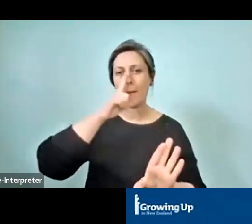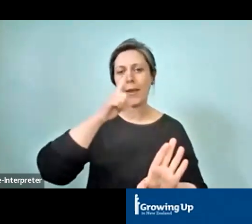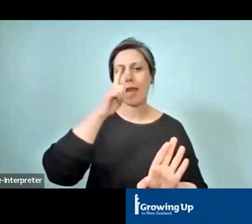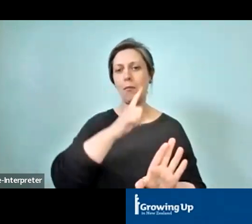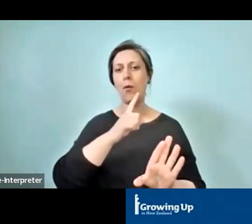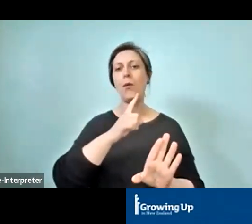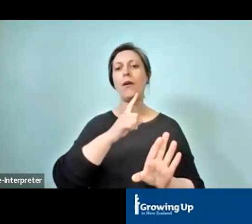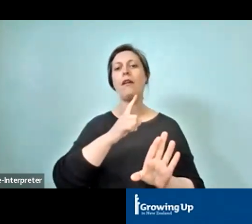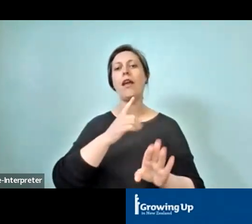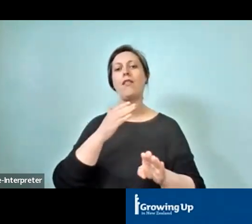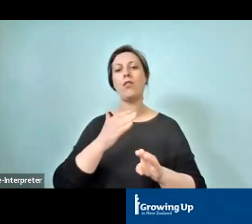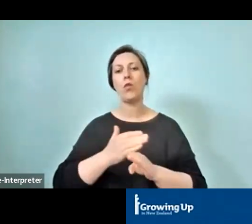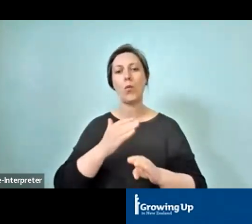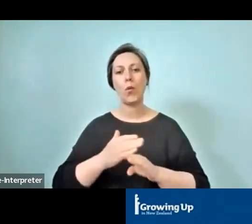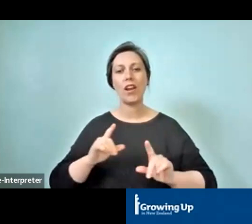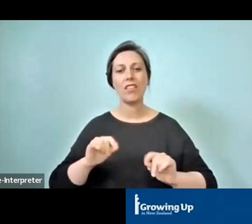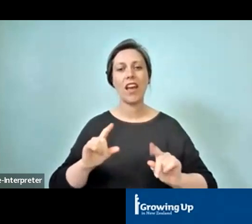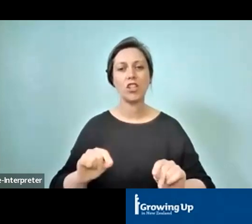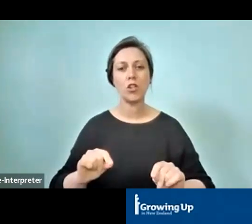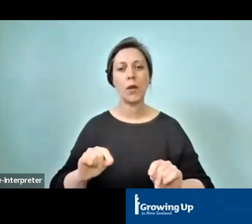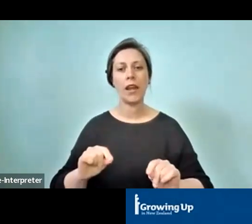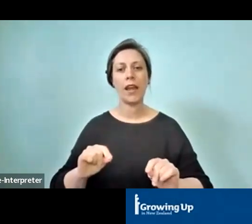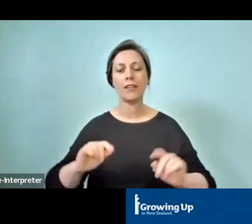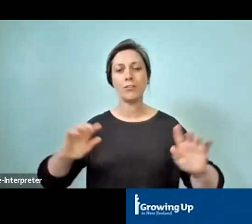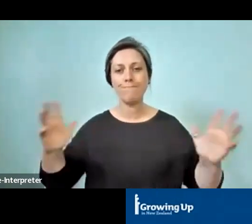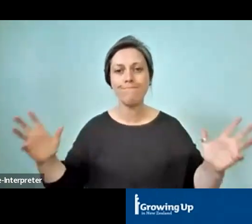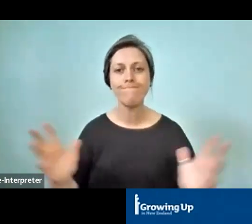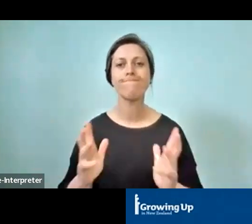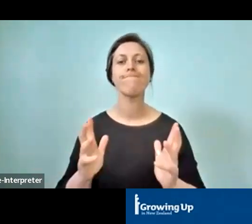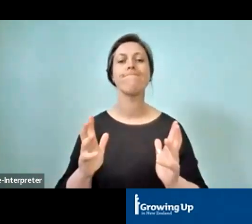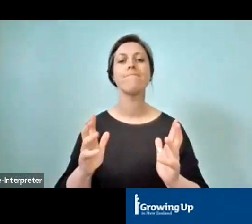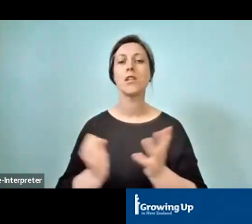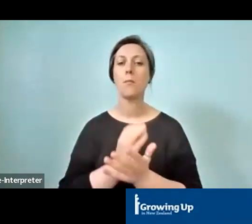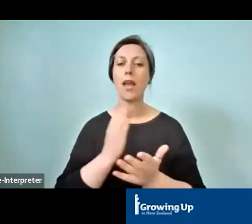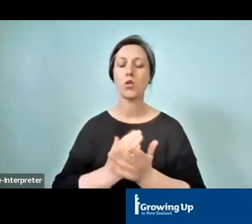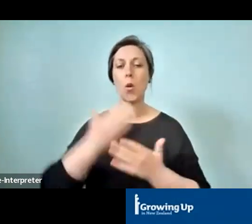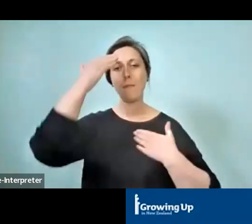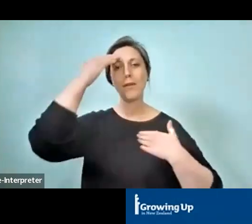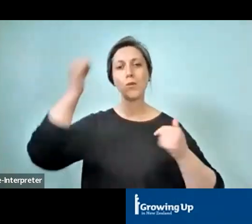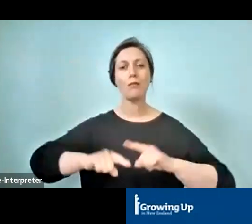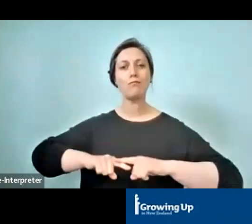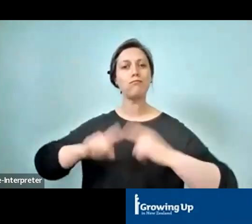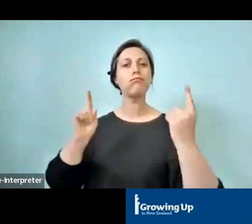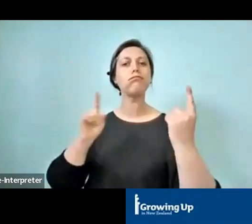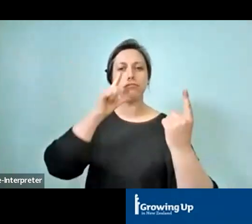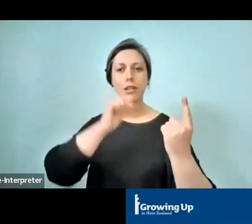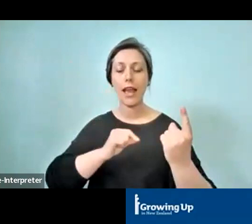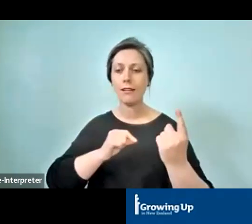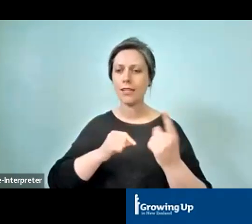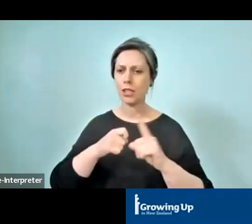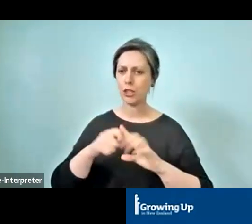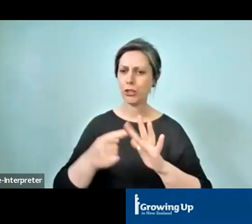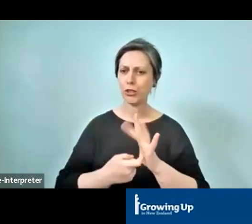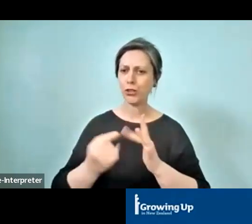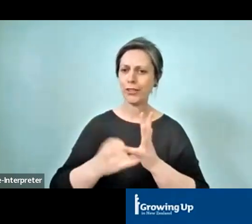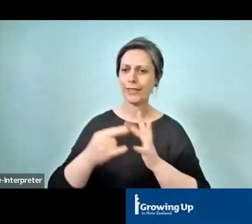and the work that they're really doing for us to help bring together to make a difference for mental wellbeing. So Kirsten, anything that you could